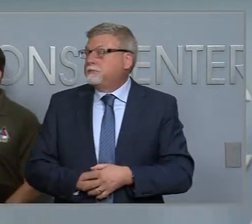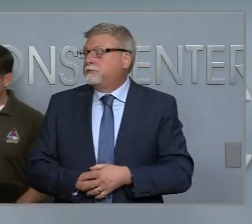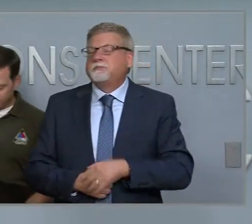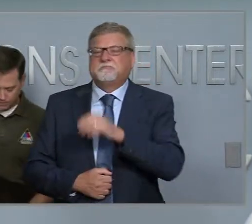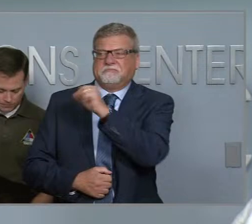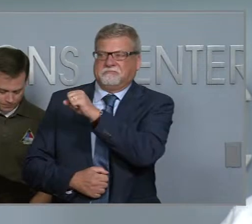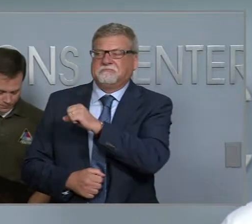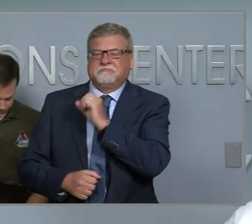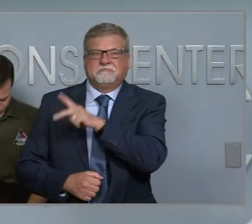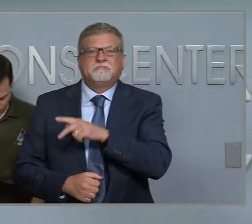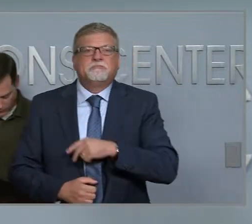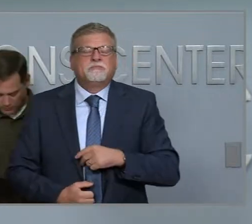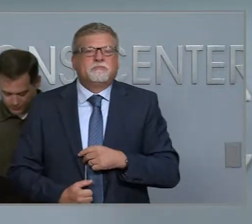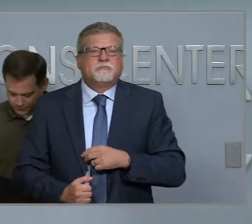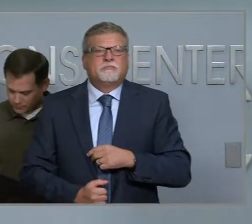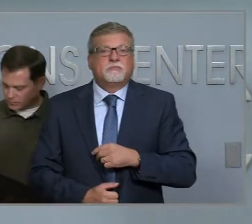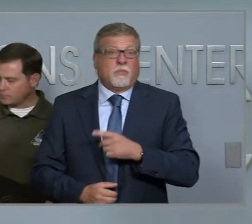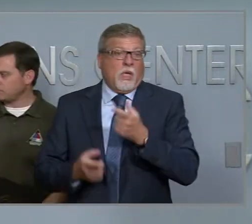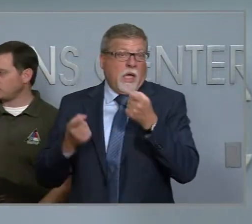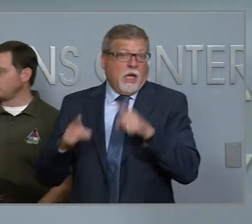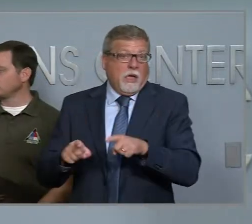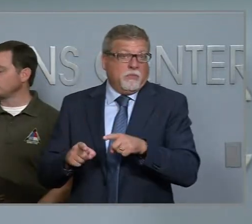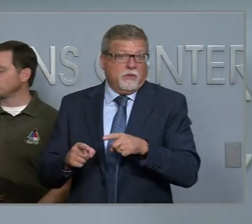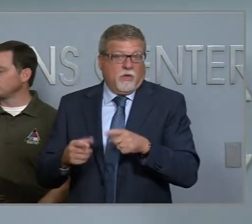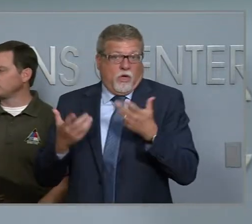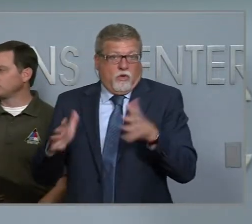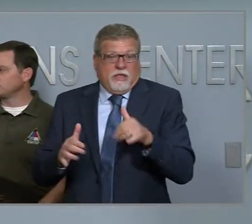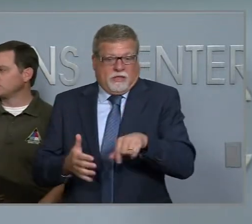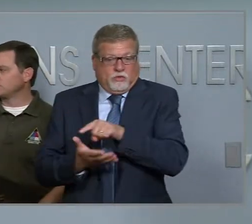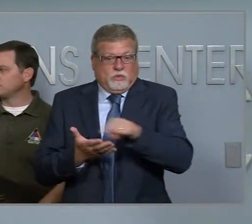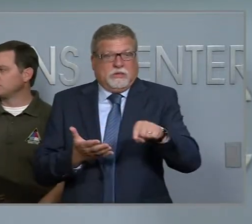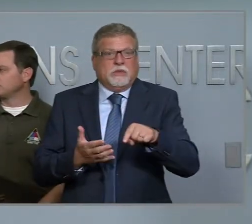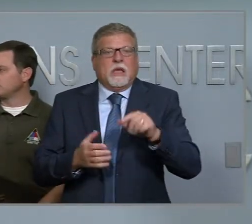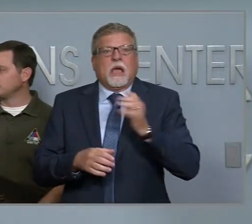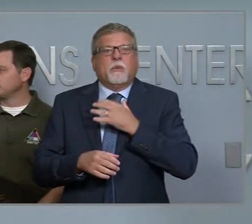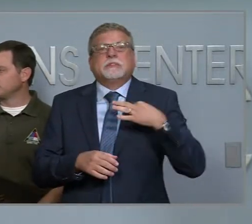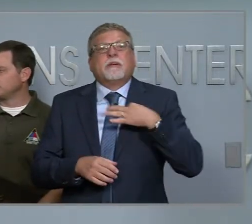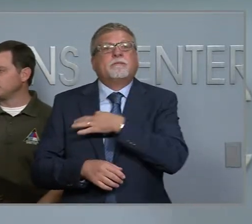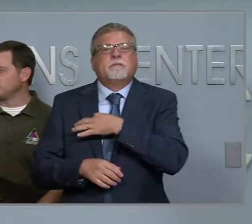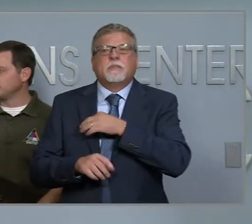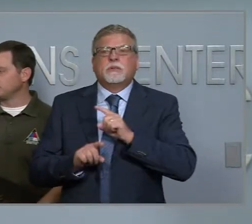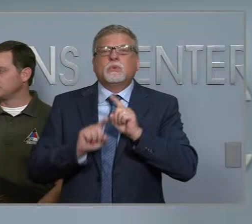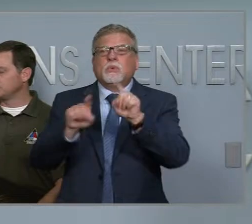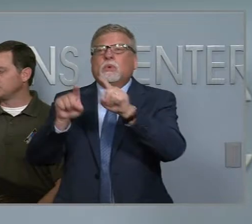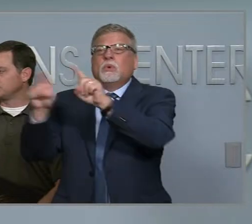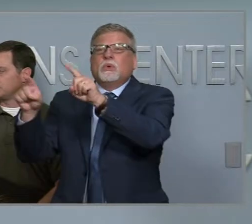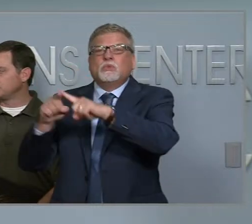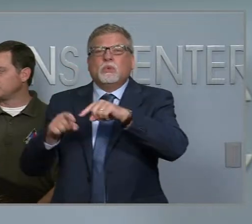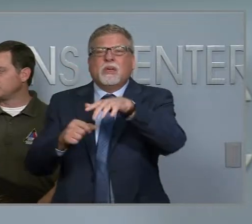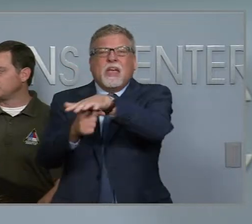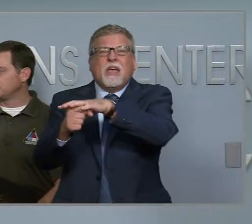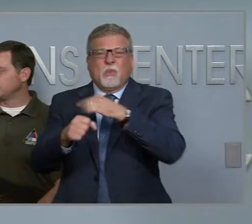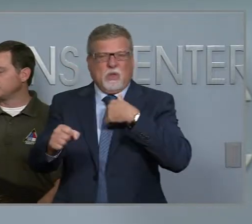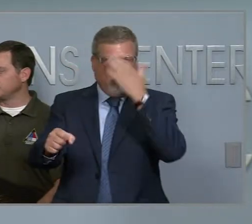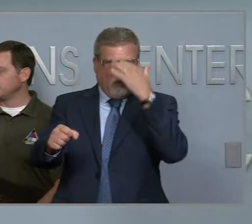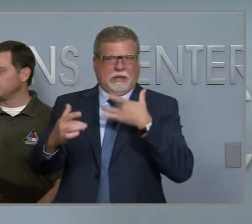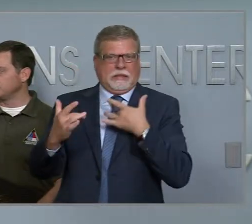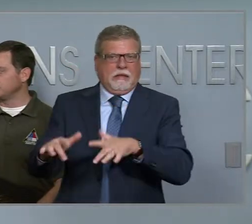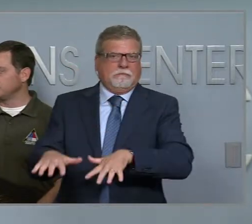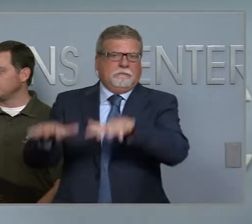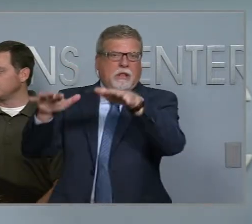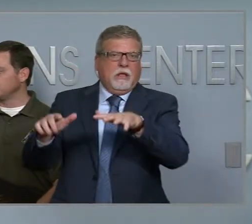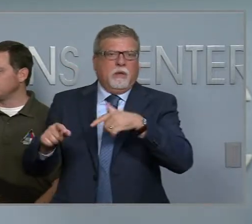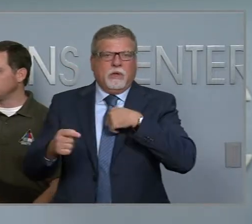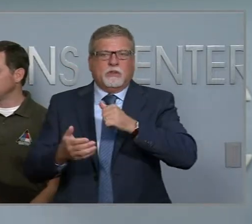Yes, one thing we've done all this week is we've had crews out in low-lying areas and known trouble spots,